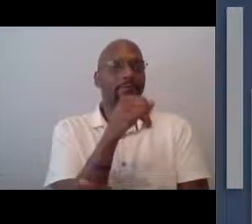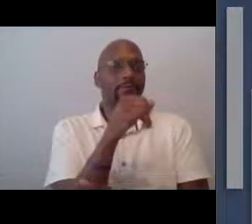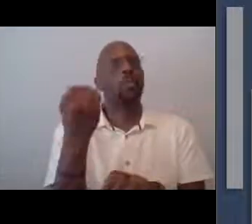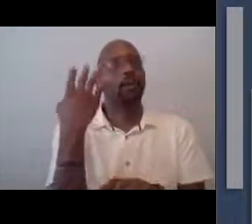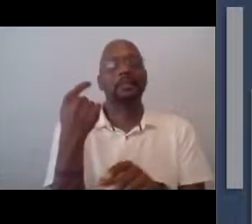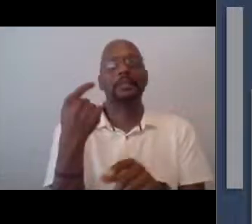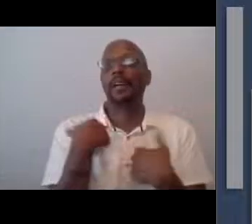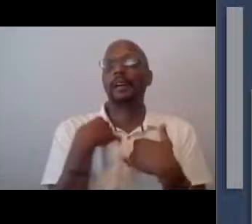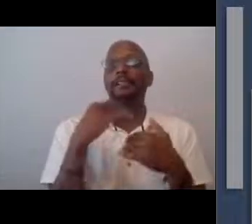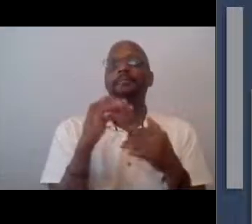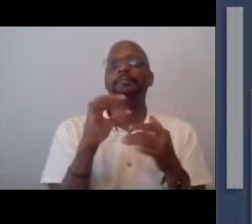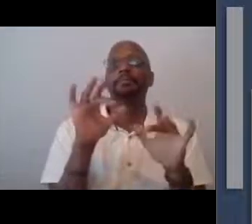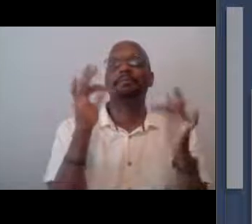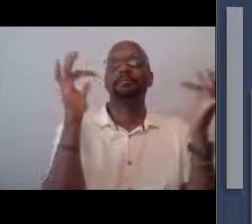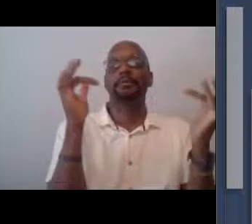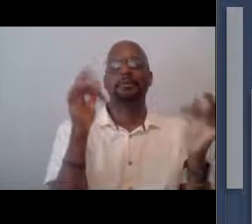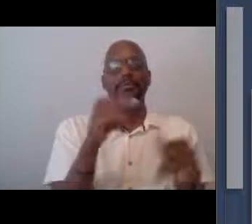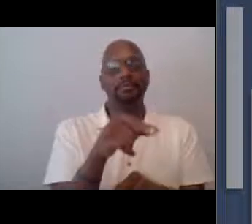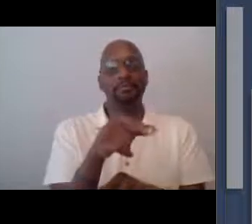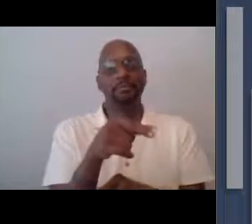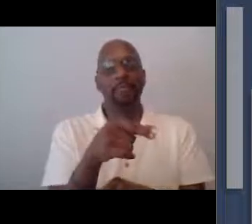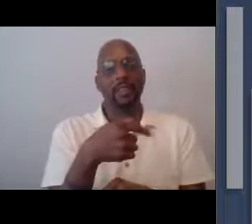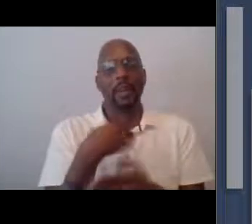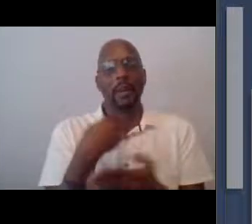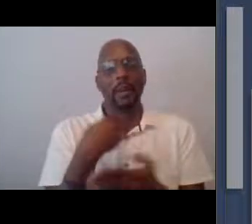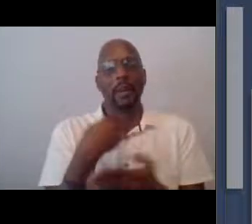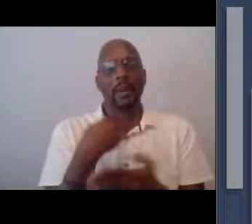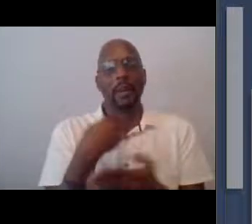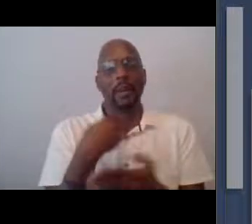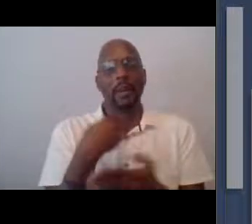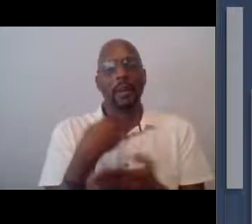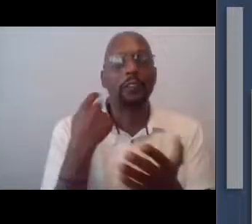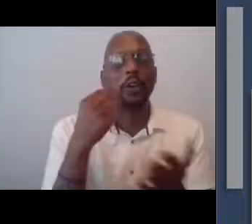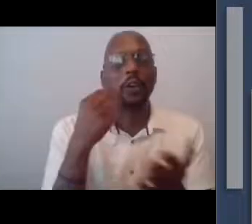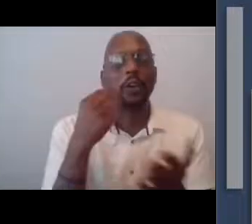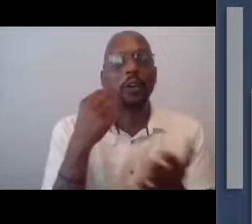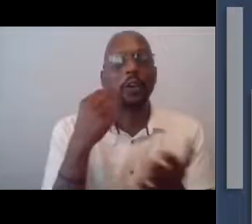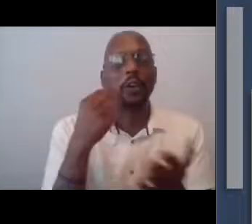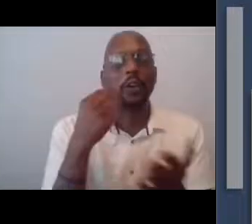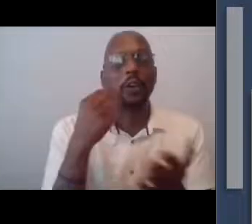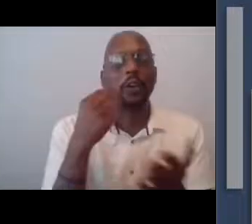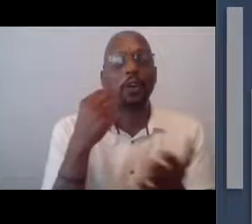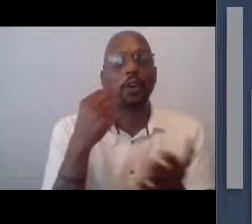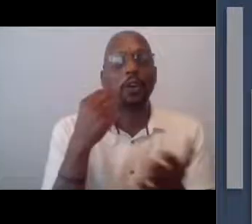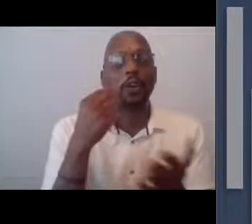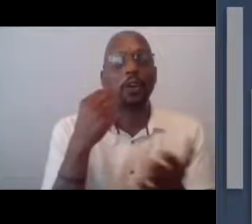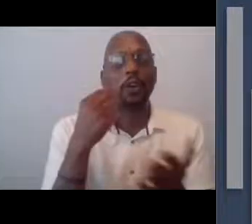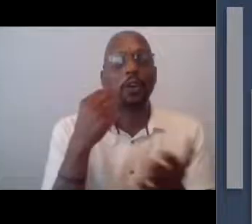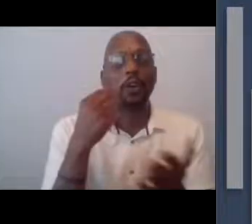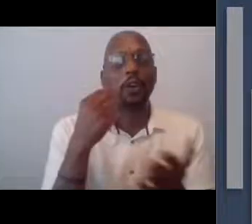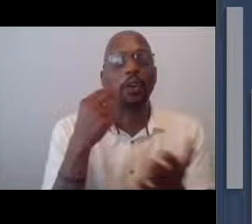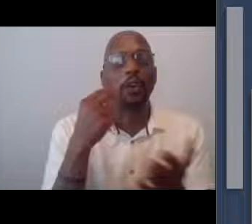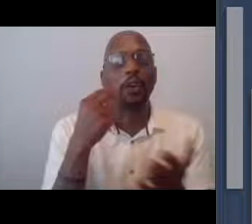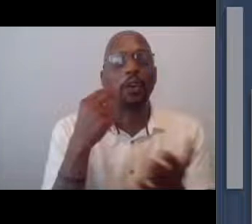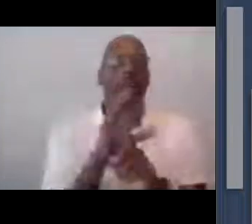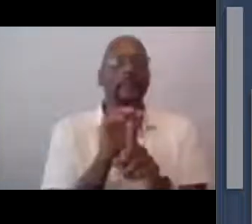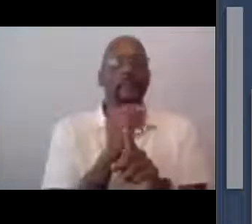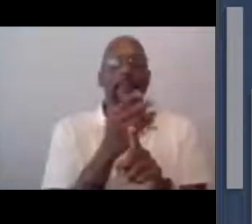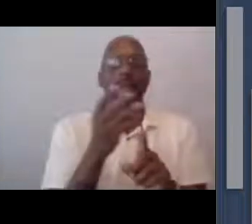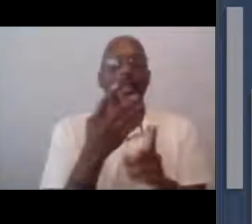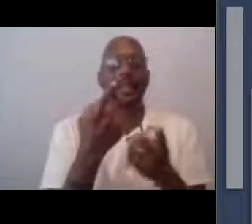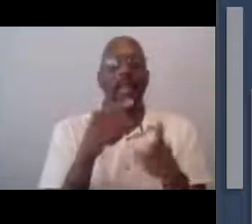there. And then there's also some Federal Register notices on comment periods where we're going to be looking at some the